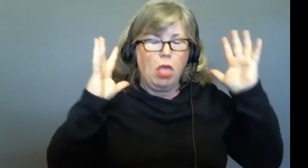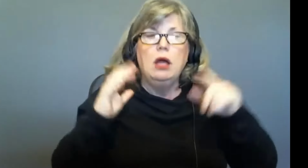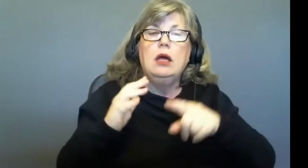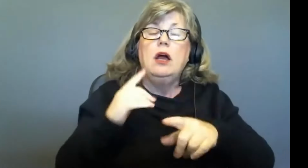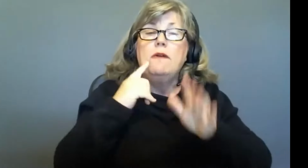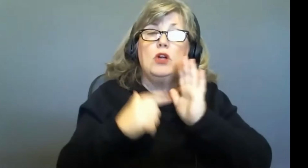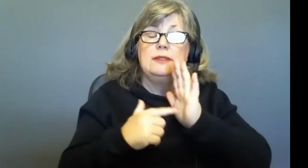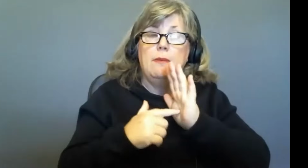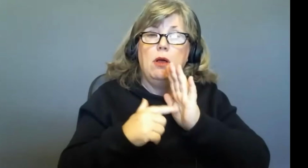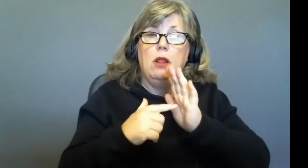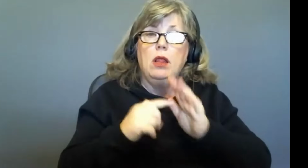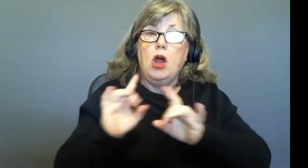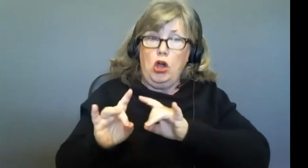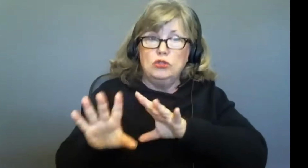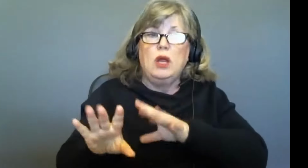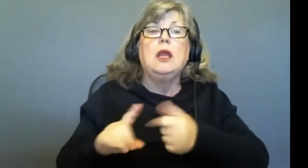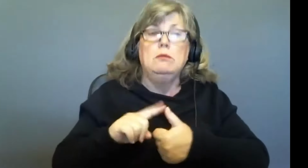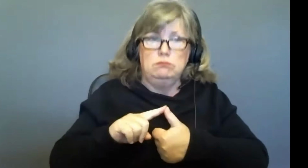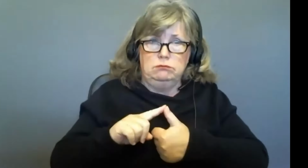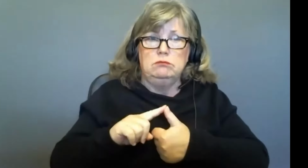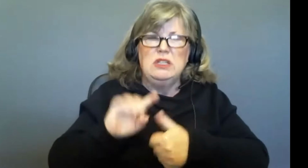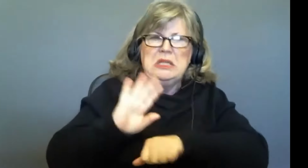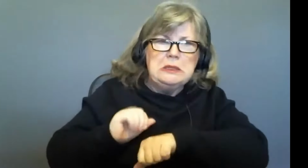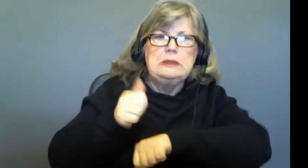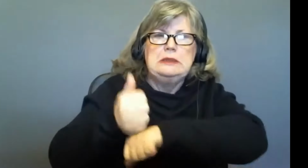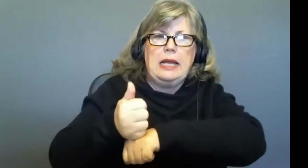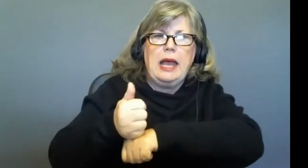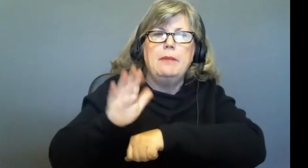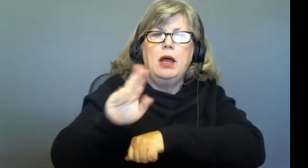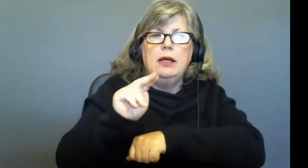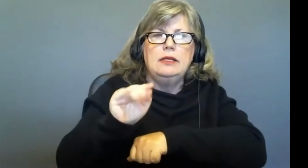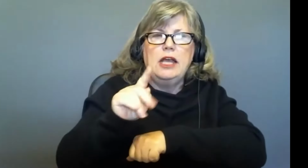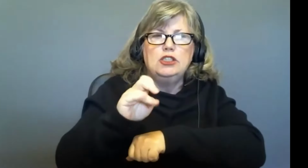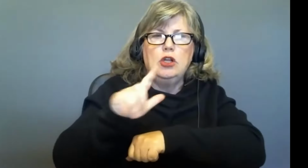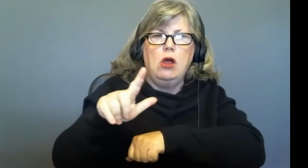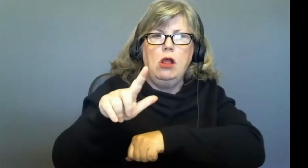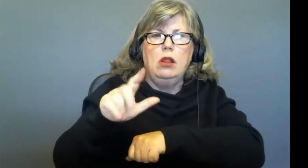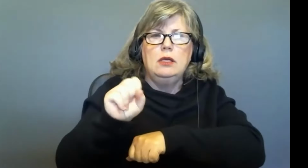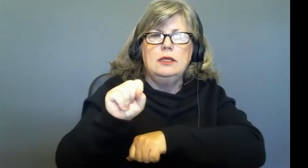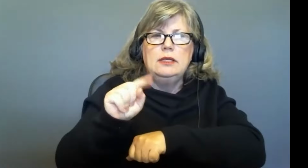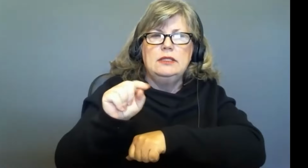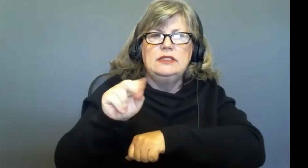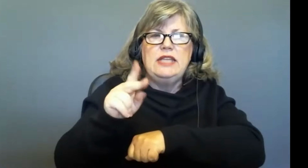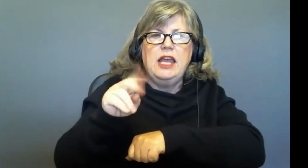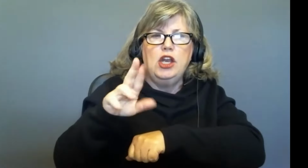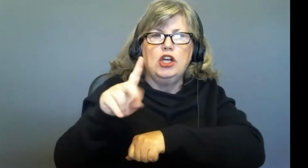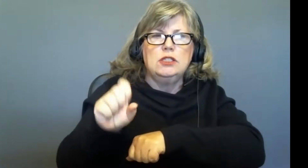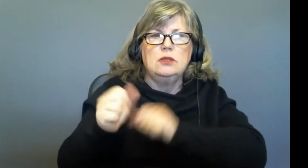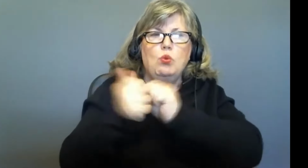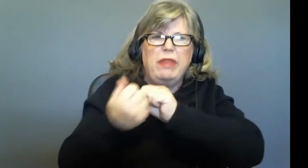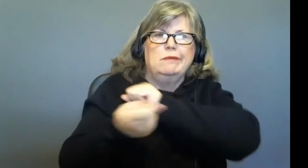instance, besides Australia, which brought in the national standards and teeth behind the national